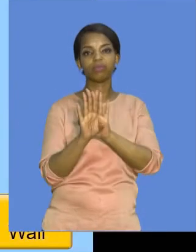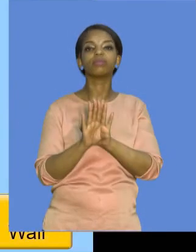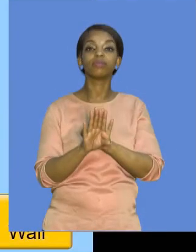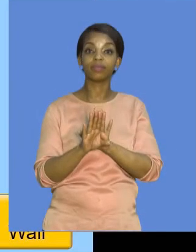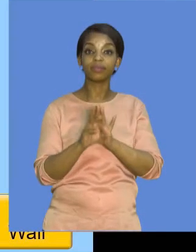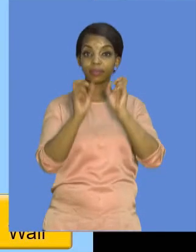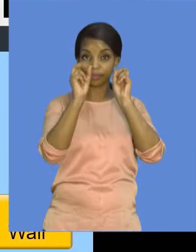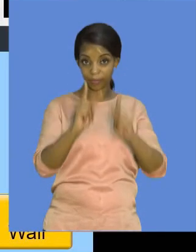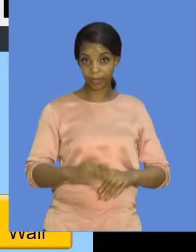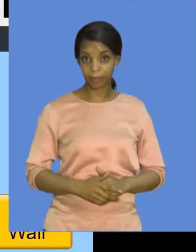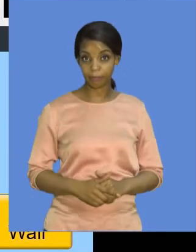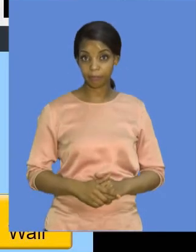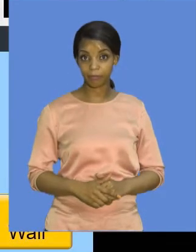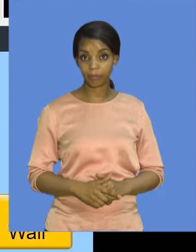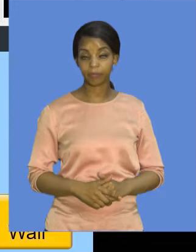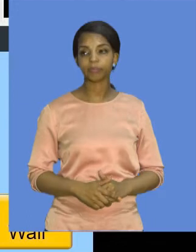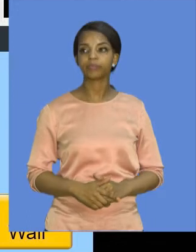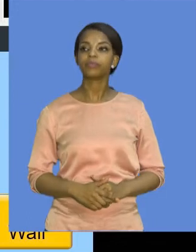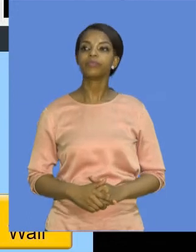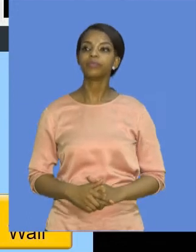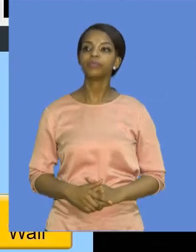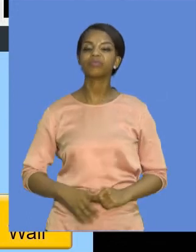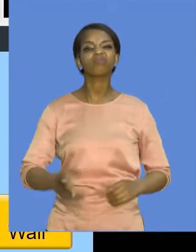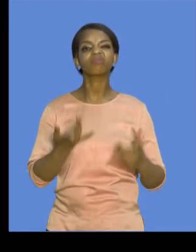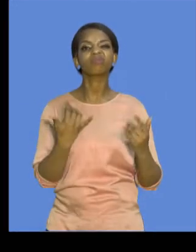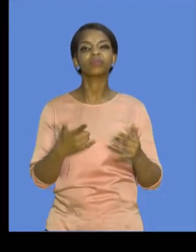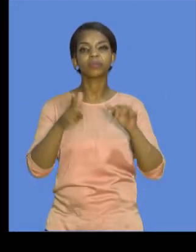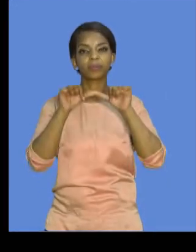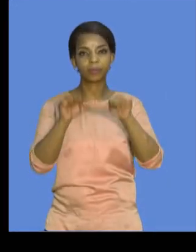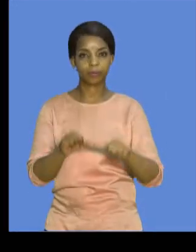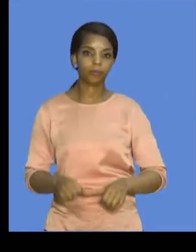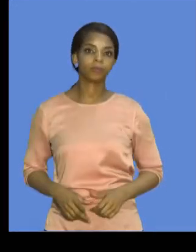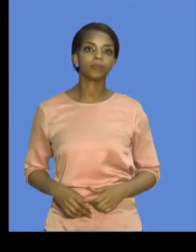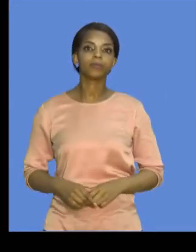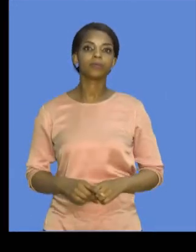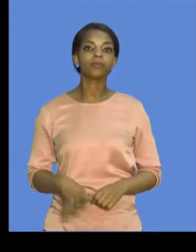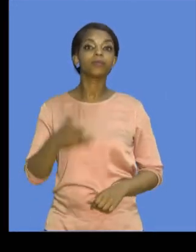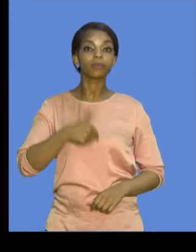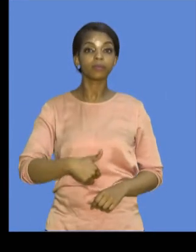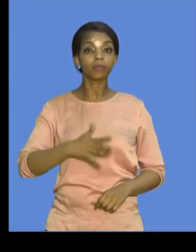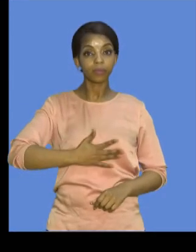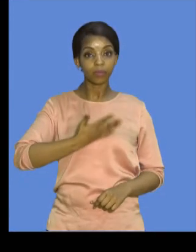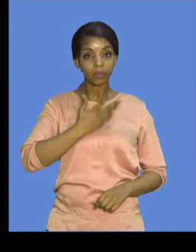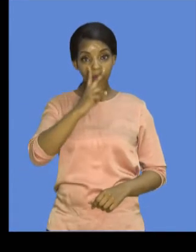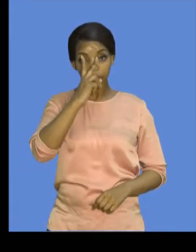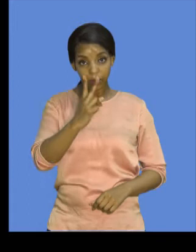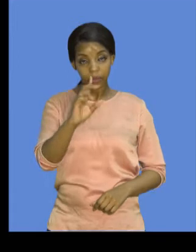along, right, we would also want to look at a